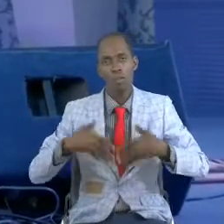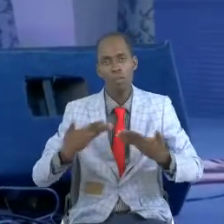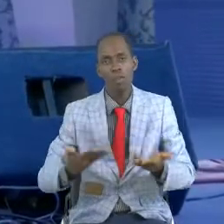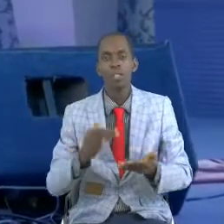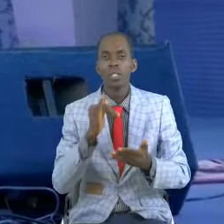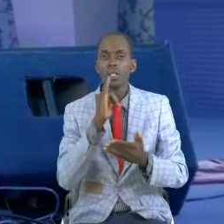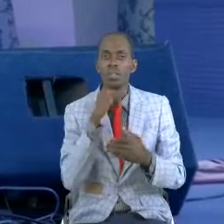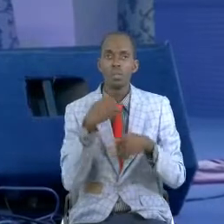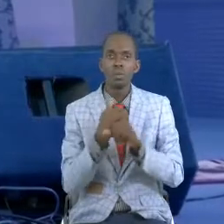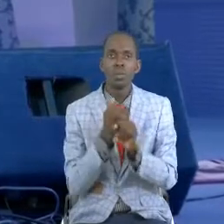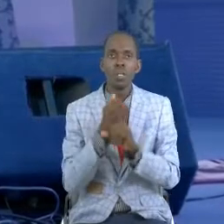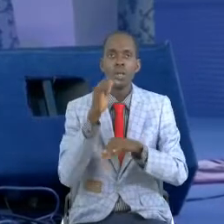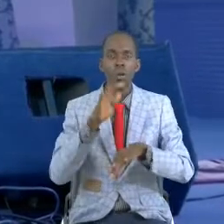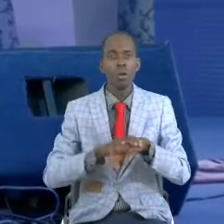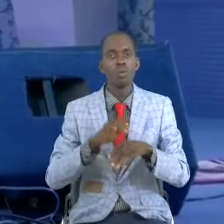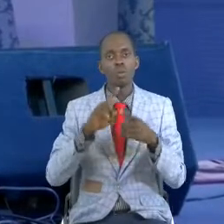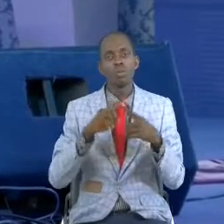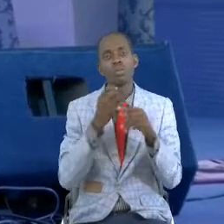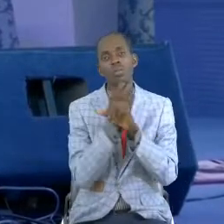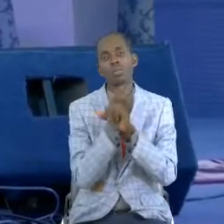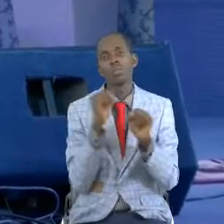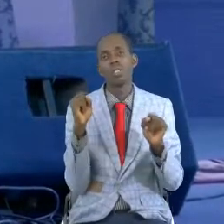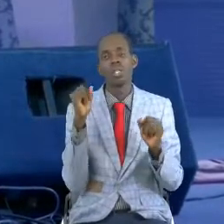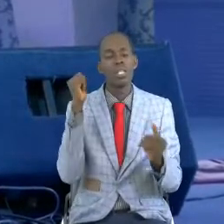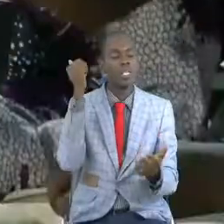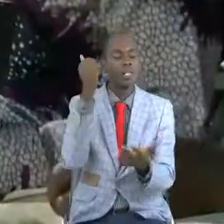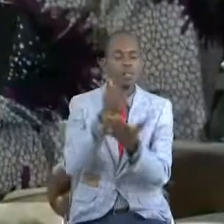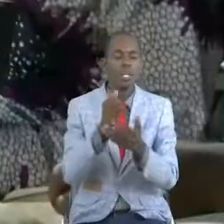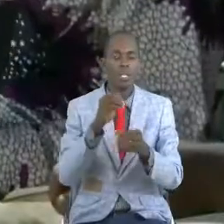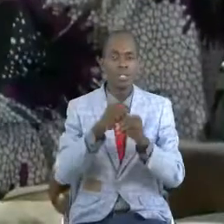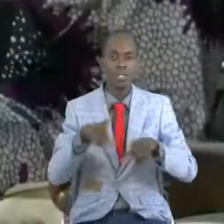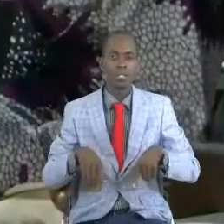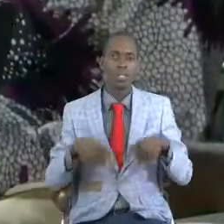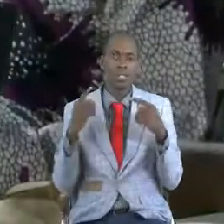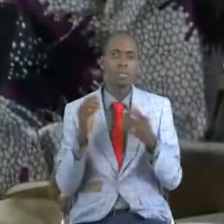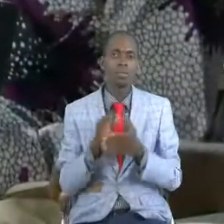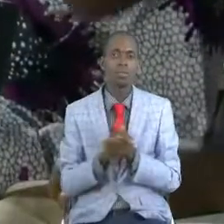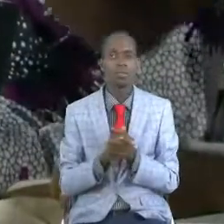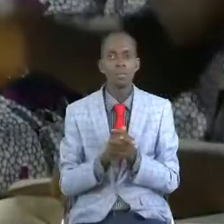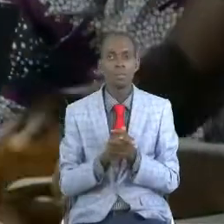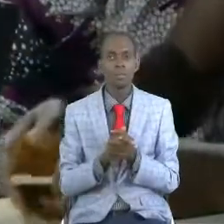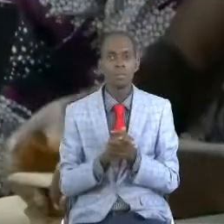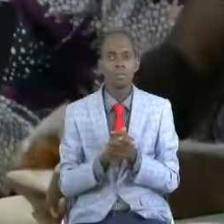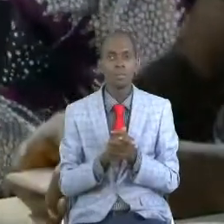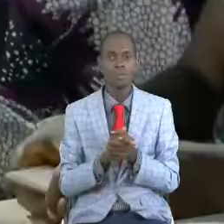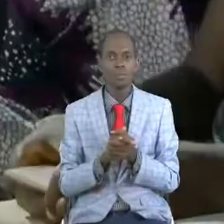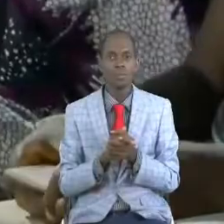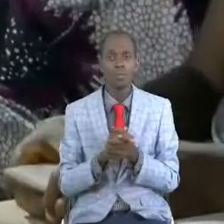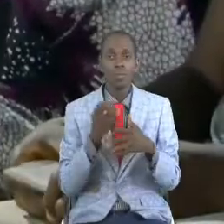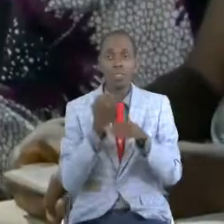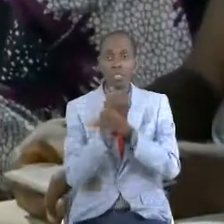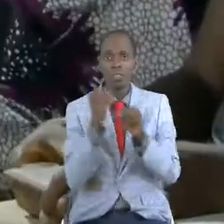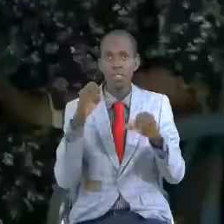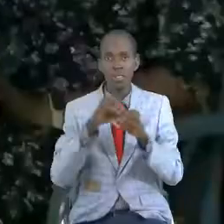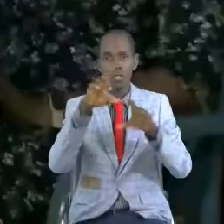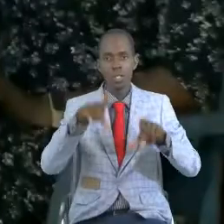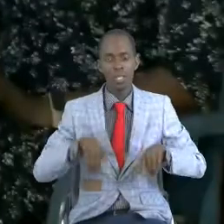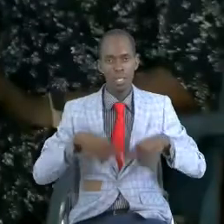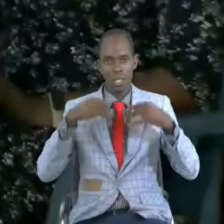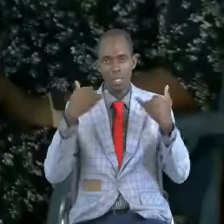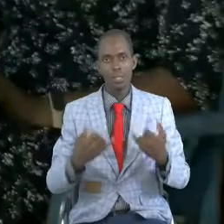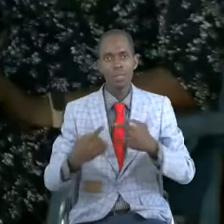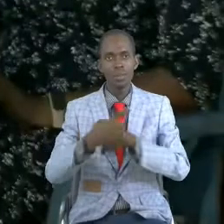unto salvation amen your life today salvation in your life today